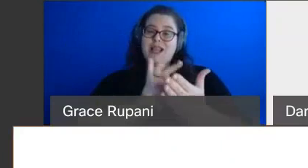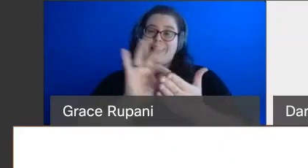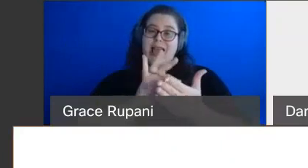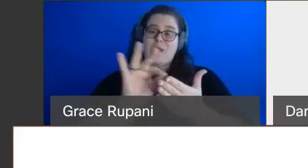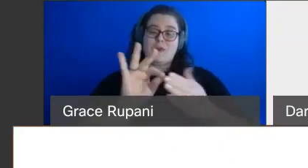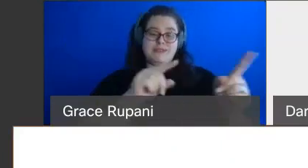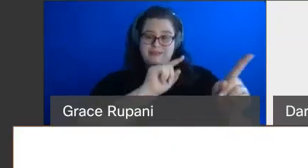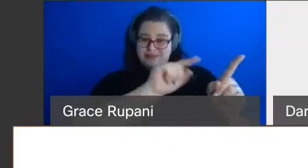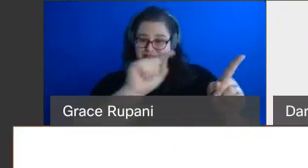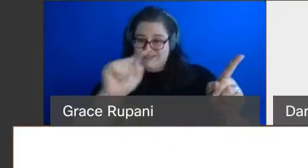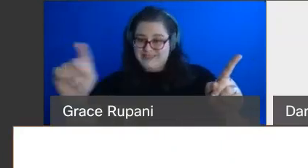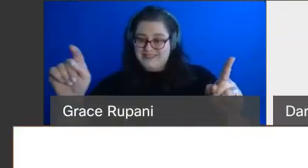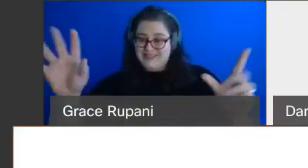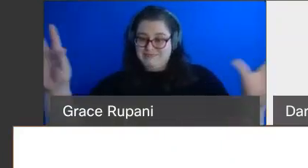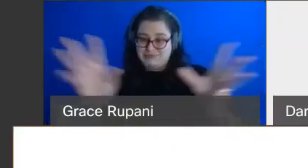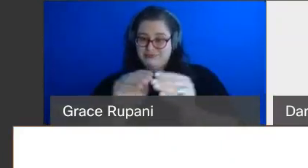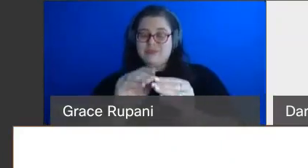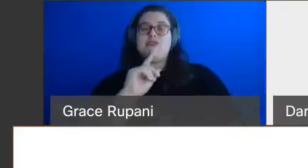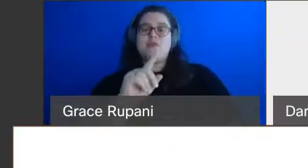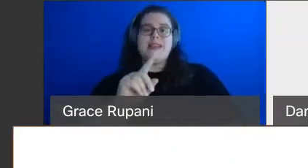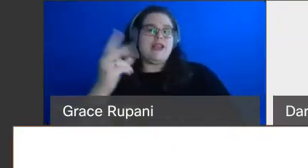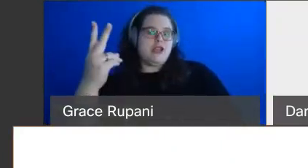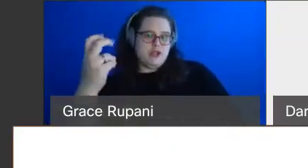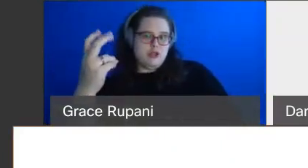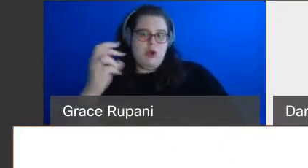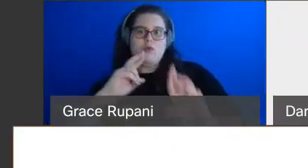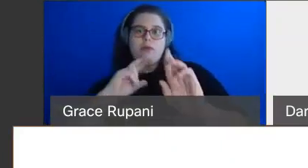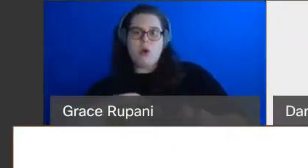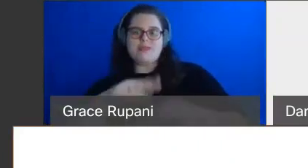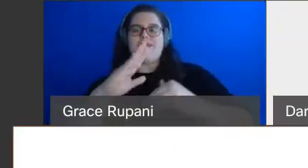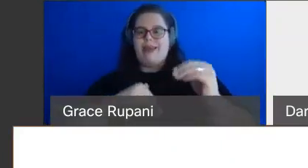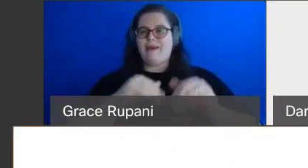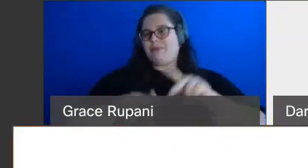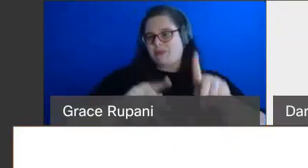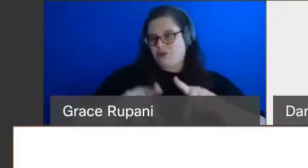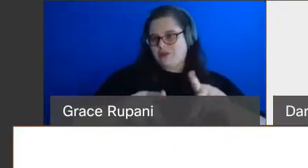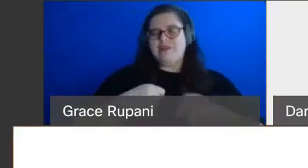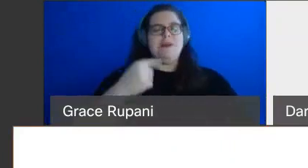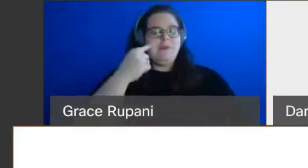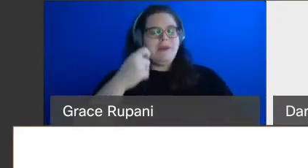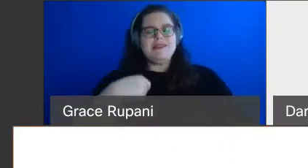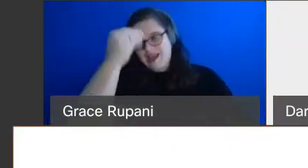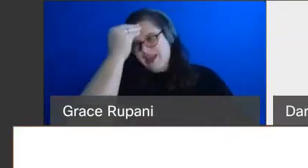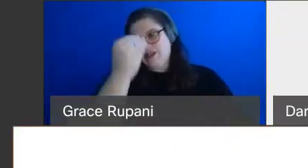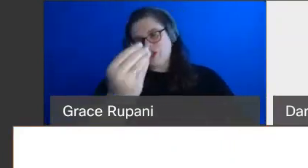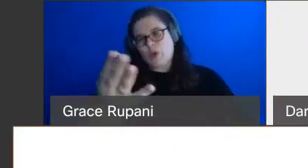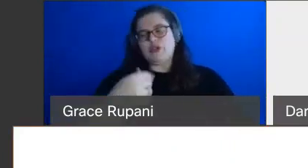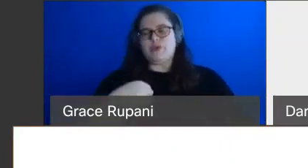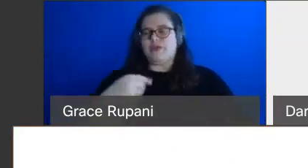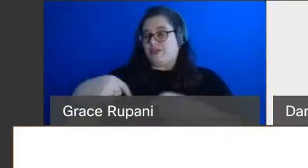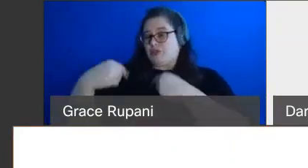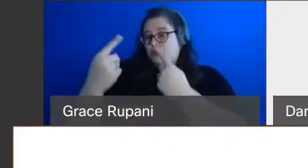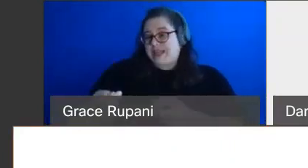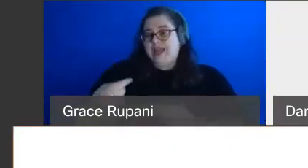reports in there than we have people, because as I've said before, to date, we have had two people who have both